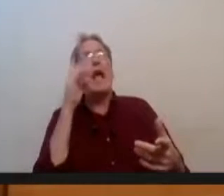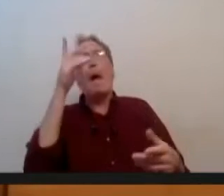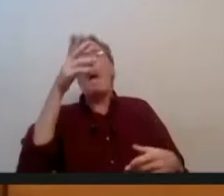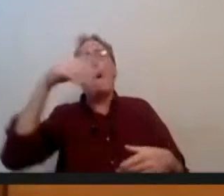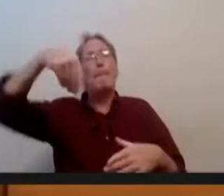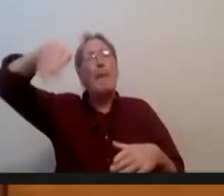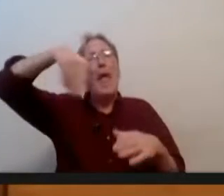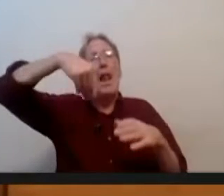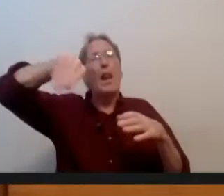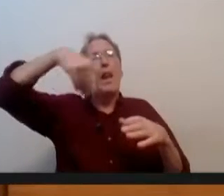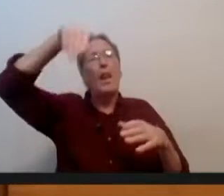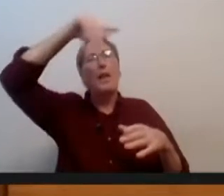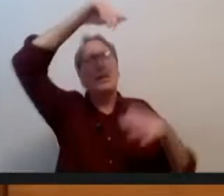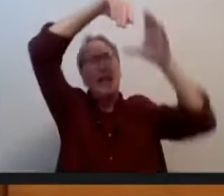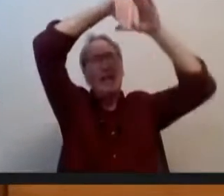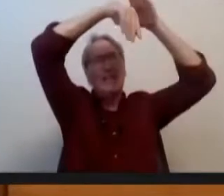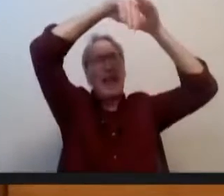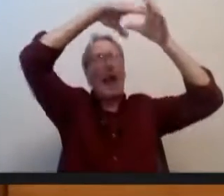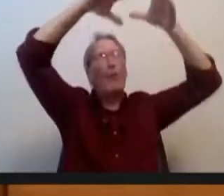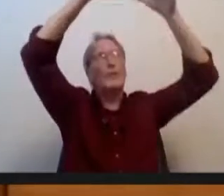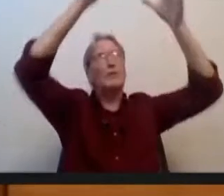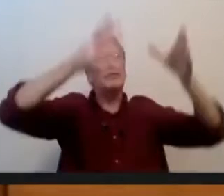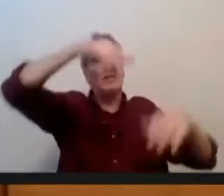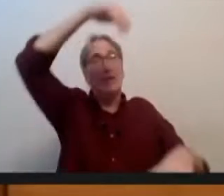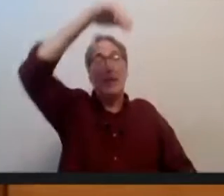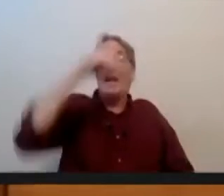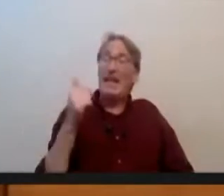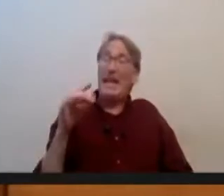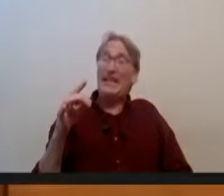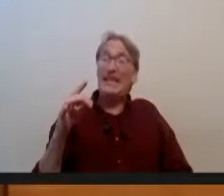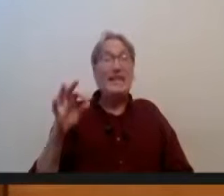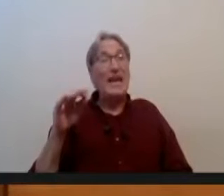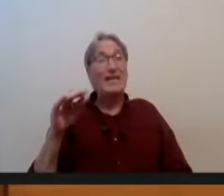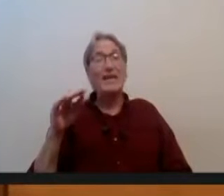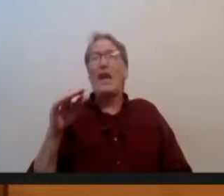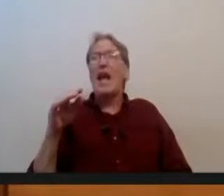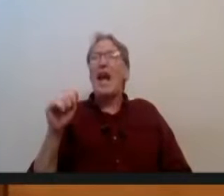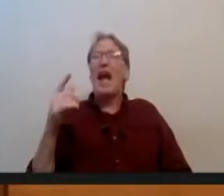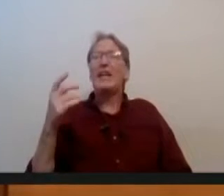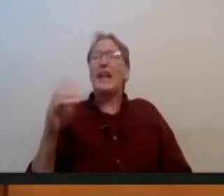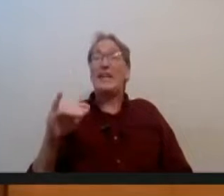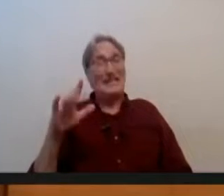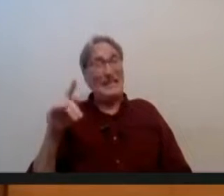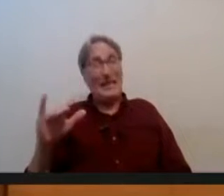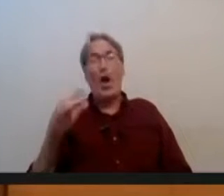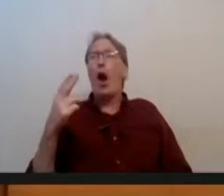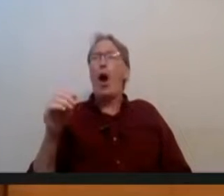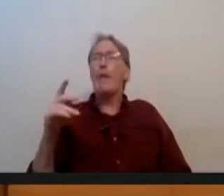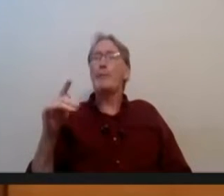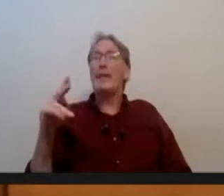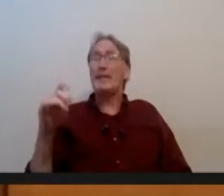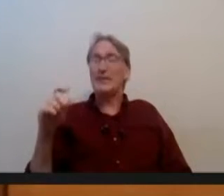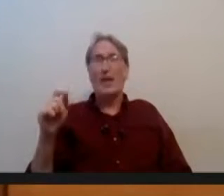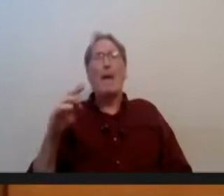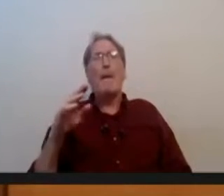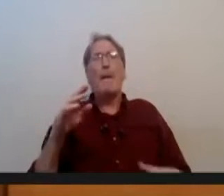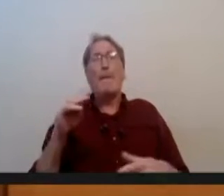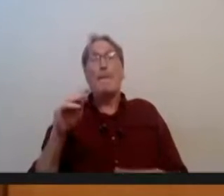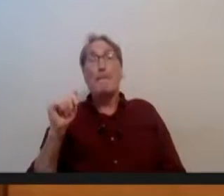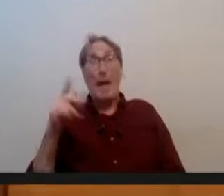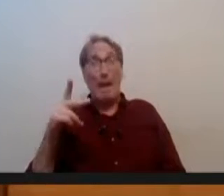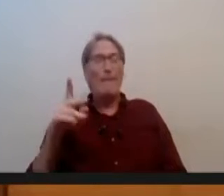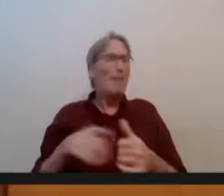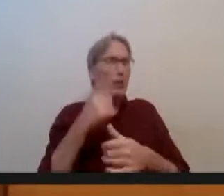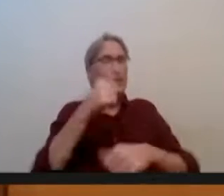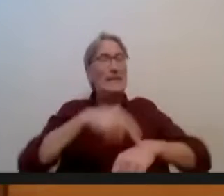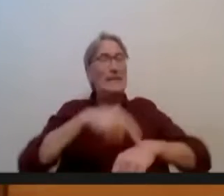In 1890, the Allegheny City Hopkins map is the first to label the brick building at the corner of Forest and Branch Streets, now known